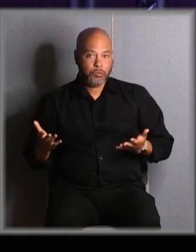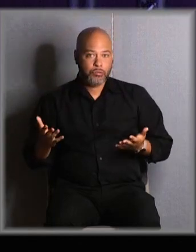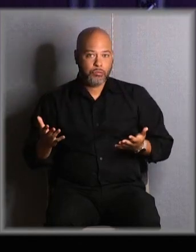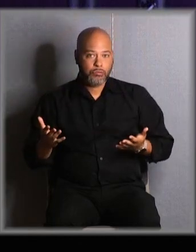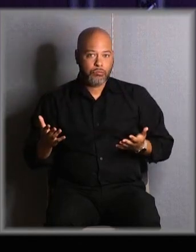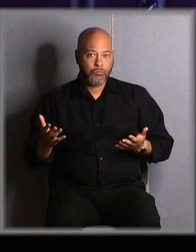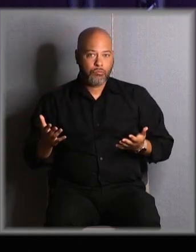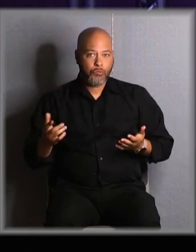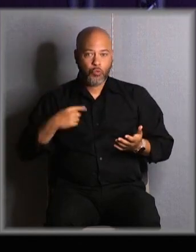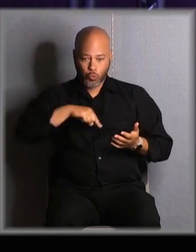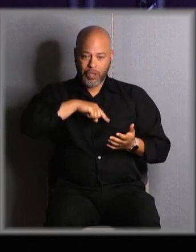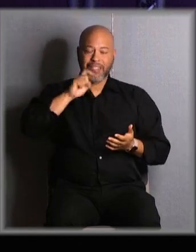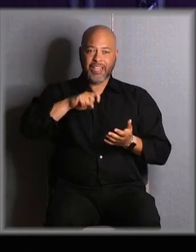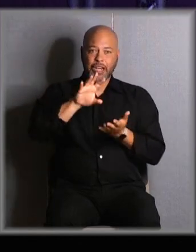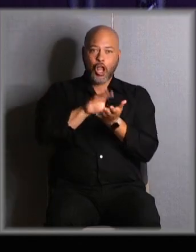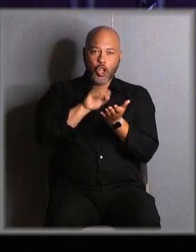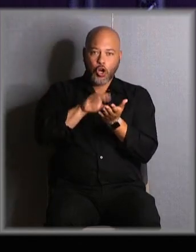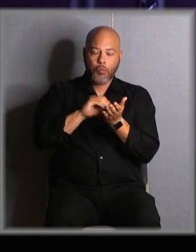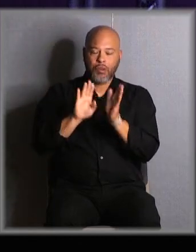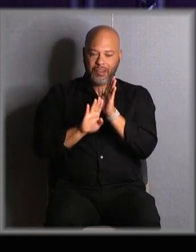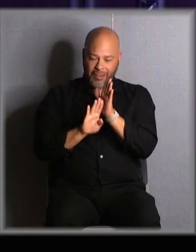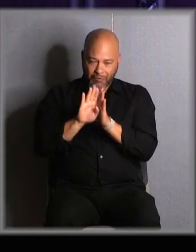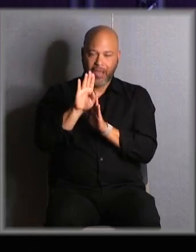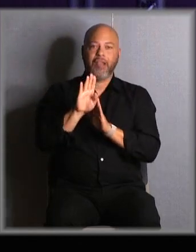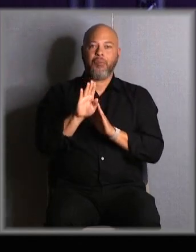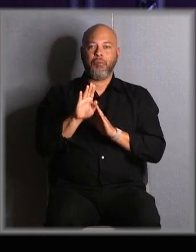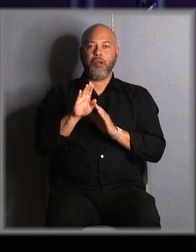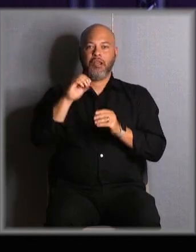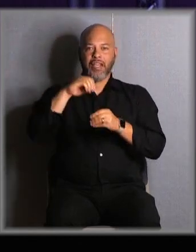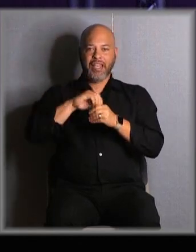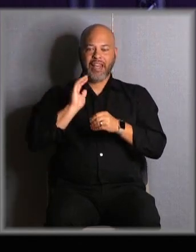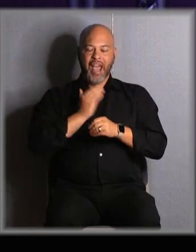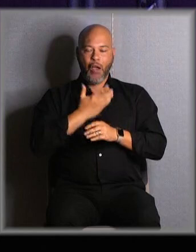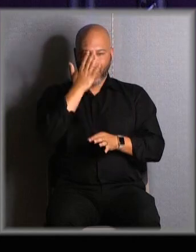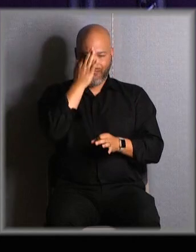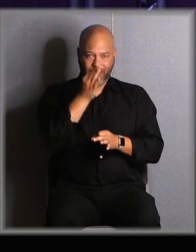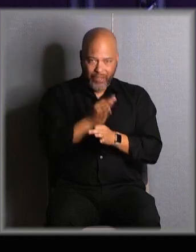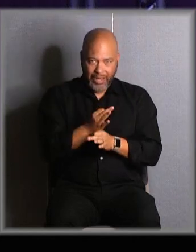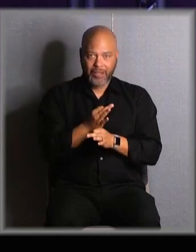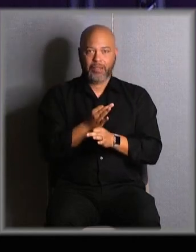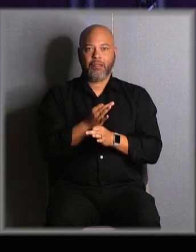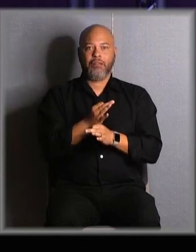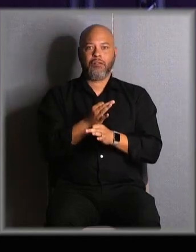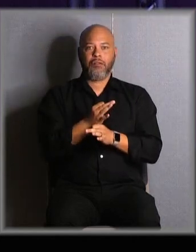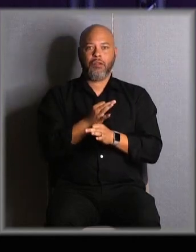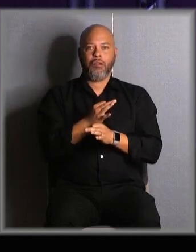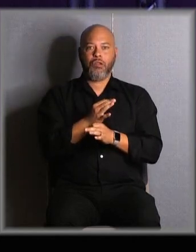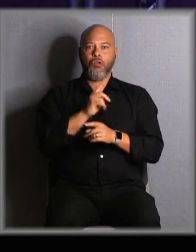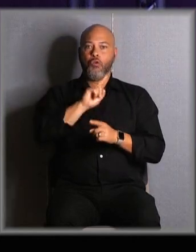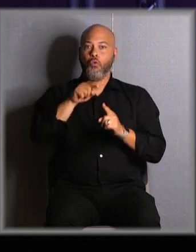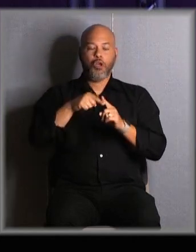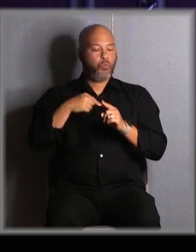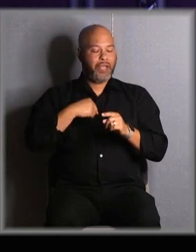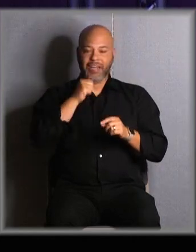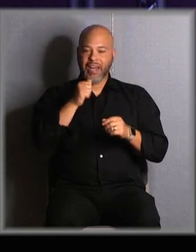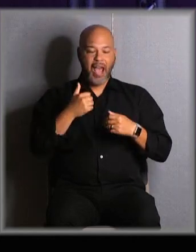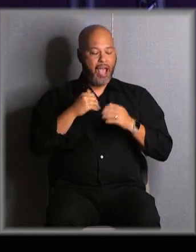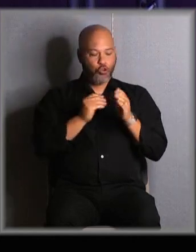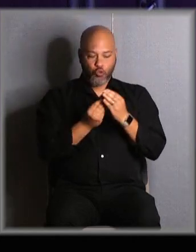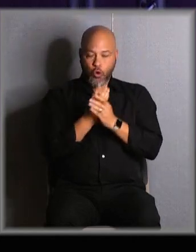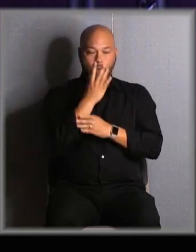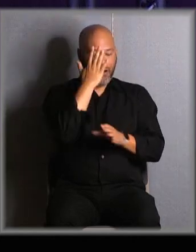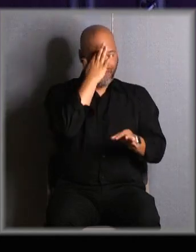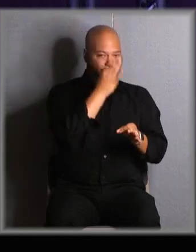Let's learn to develop in our faith. When we fail to develop in our faith,